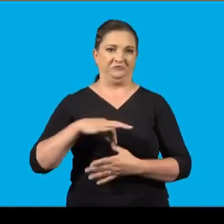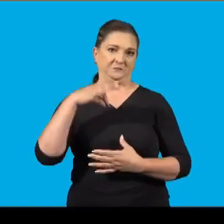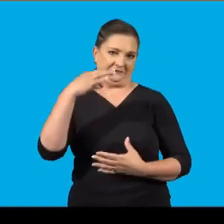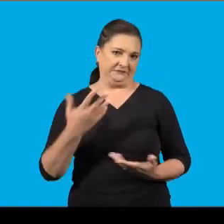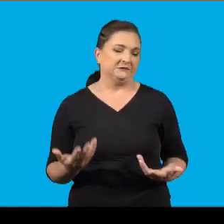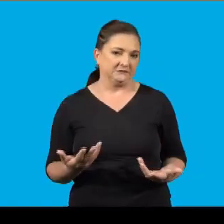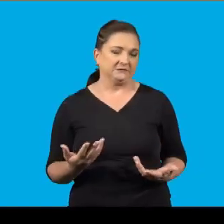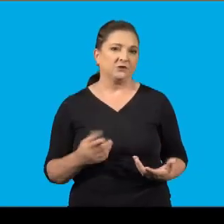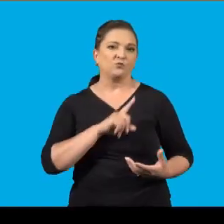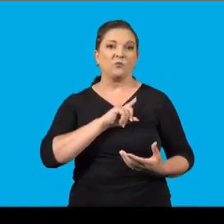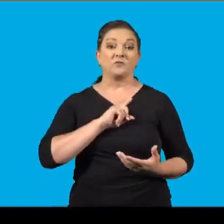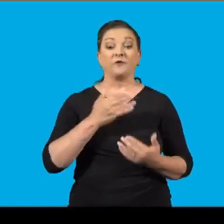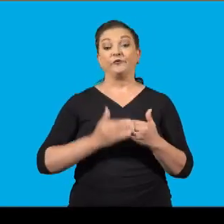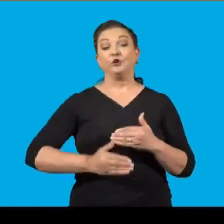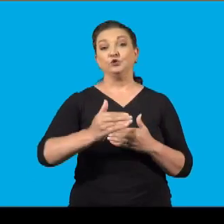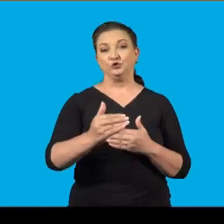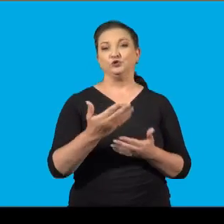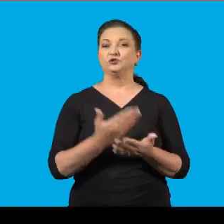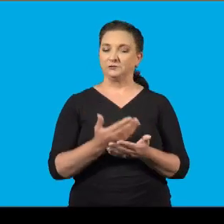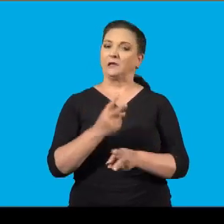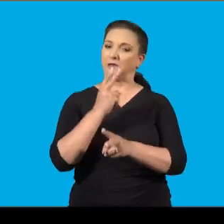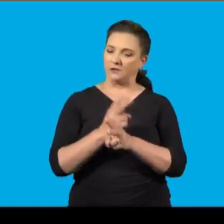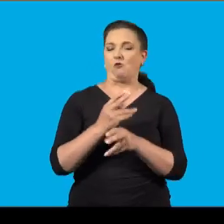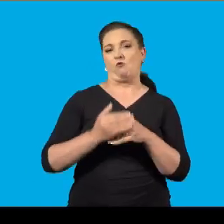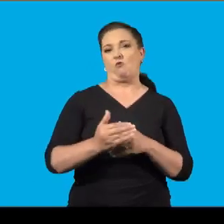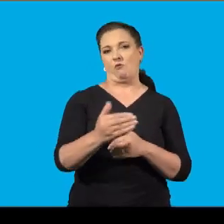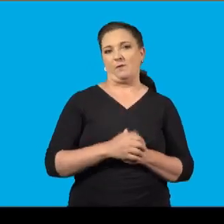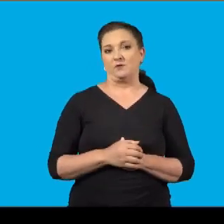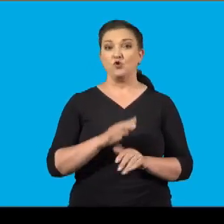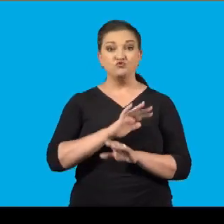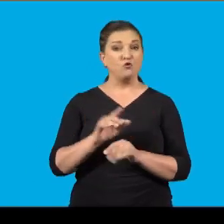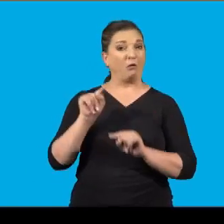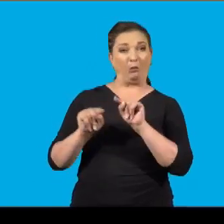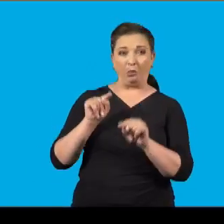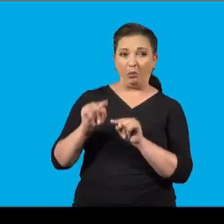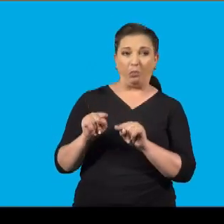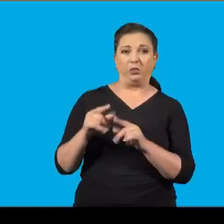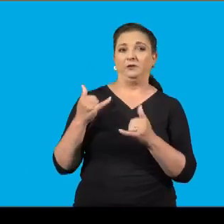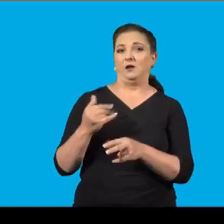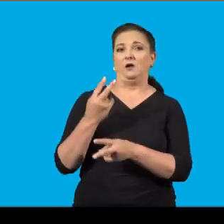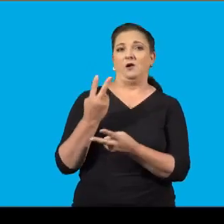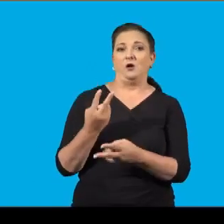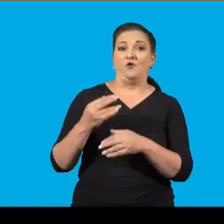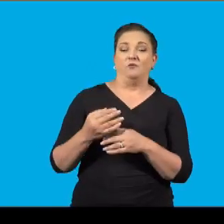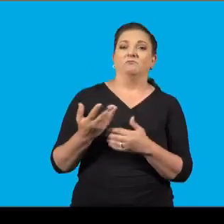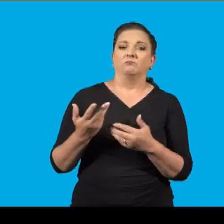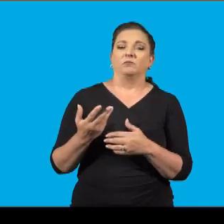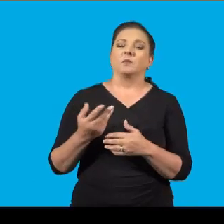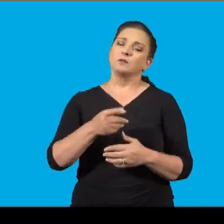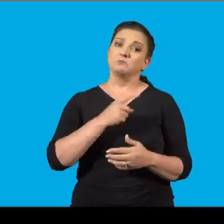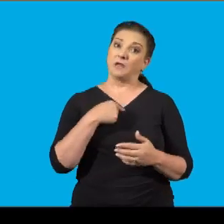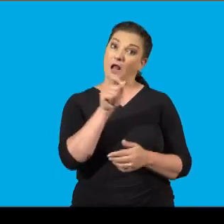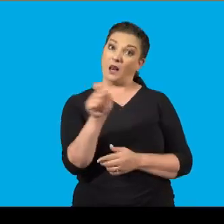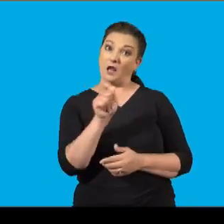to get on with the future without recriminations or accusations. Remember, I did underline that when we looked at the